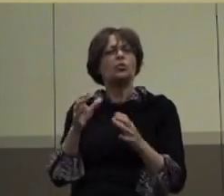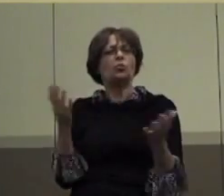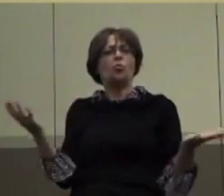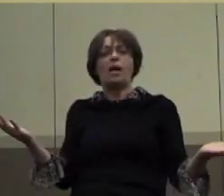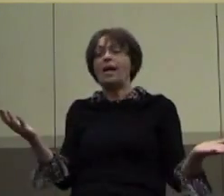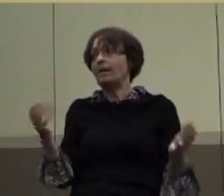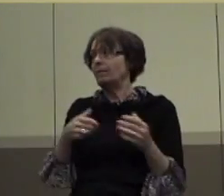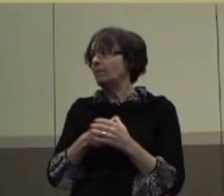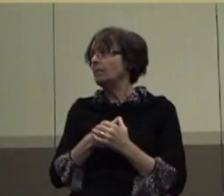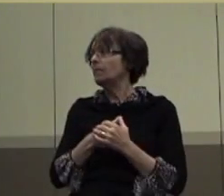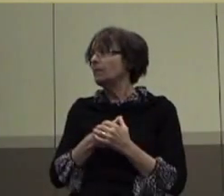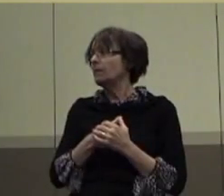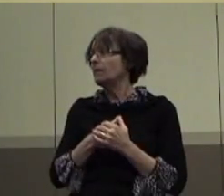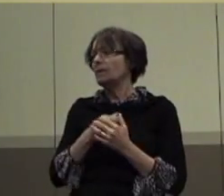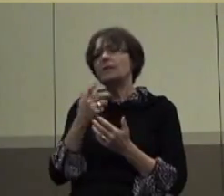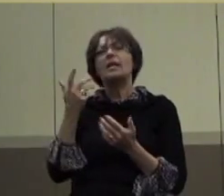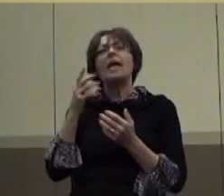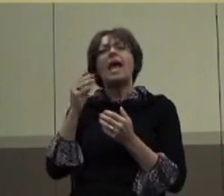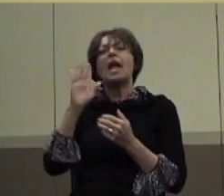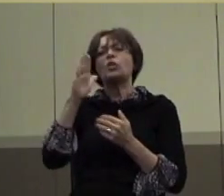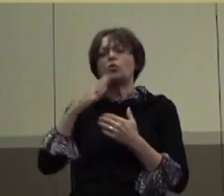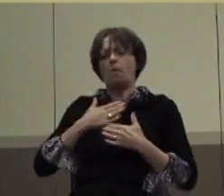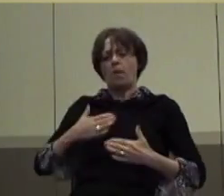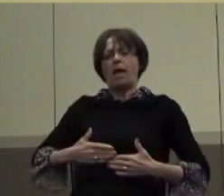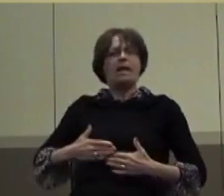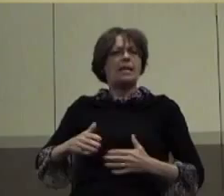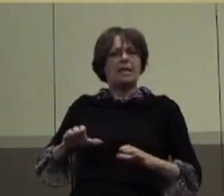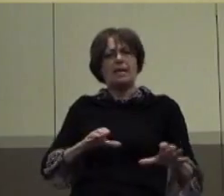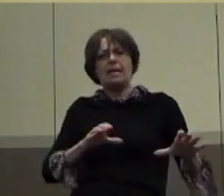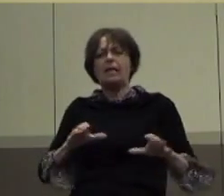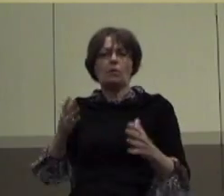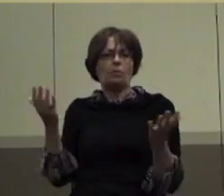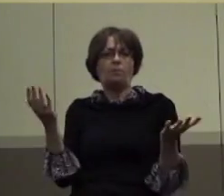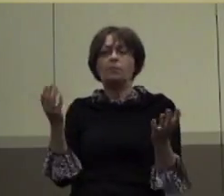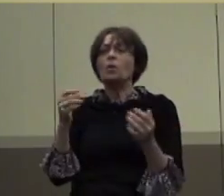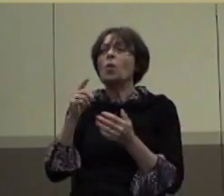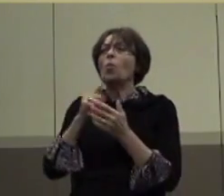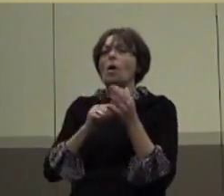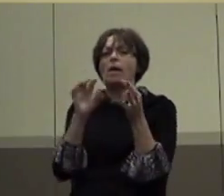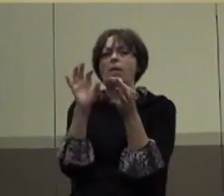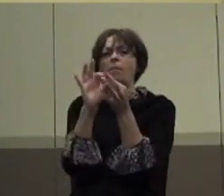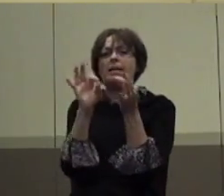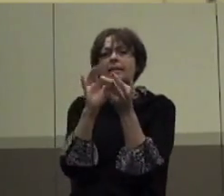Okay? What's the rest of your body doing? What messages are you